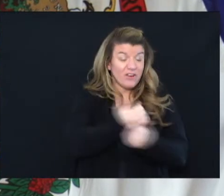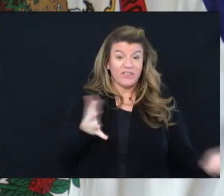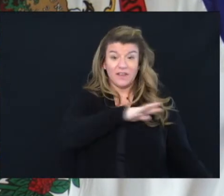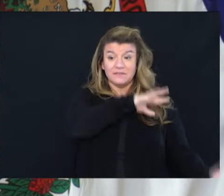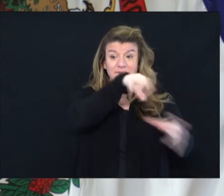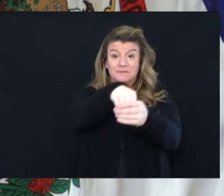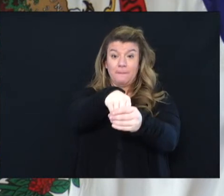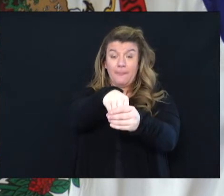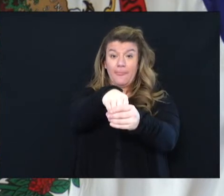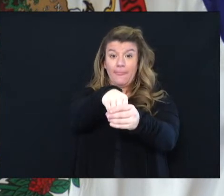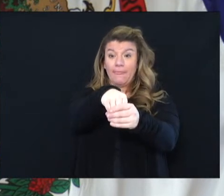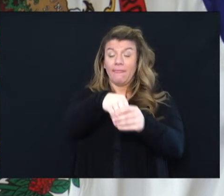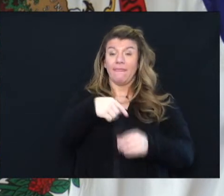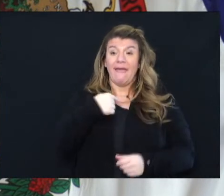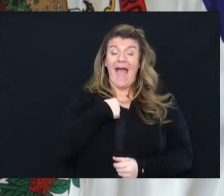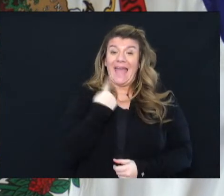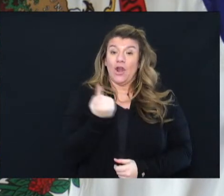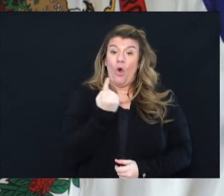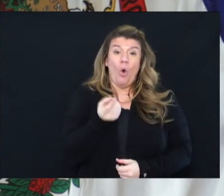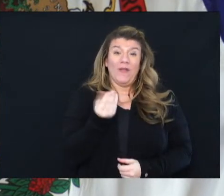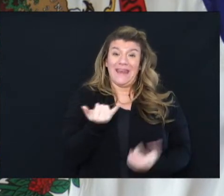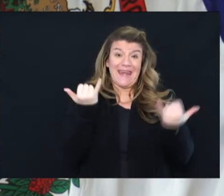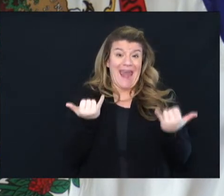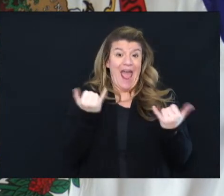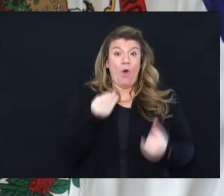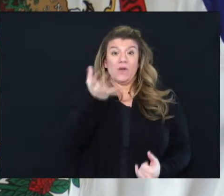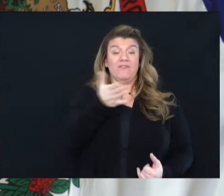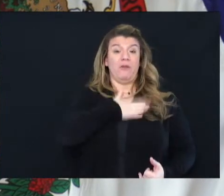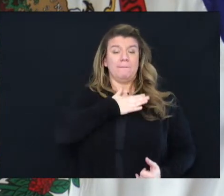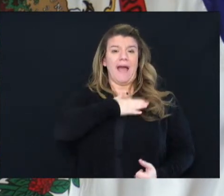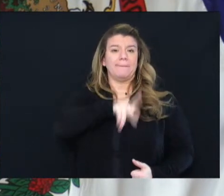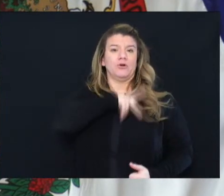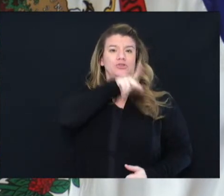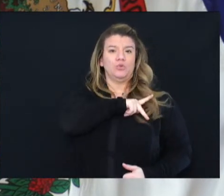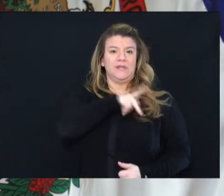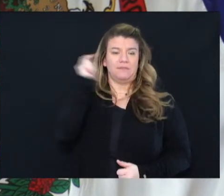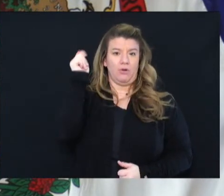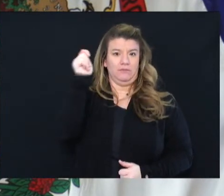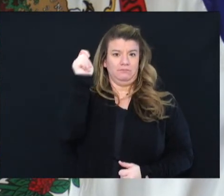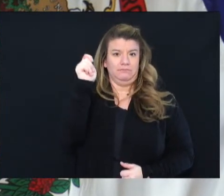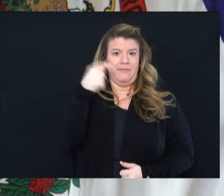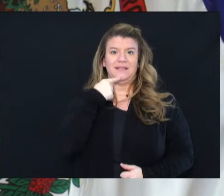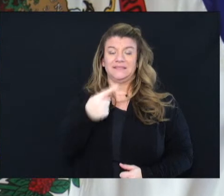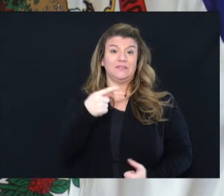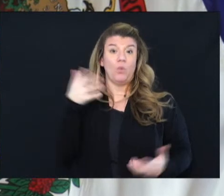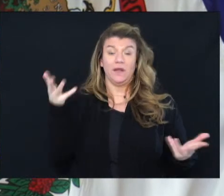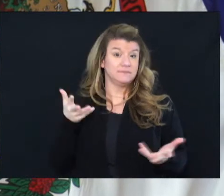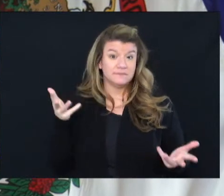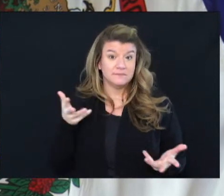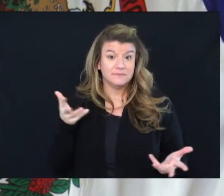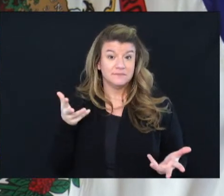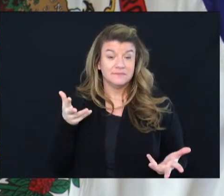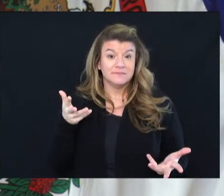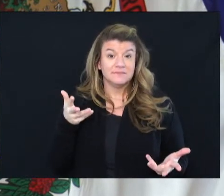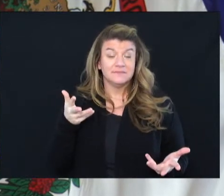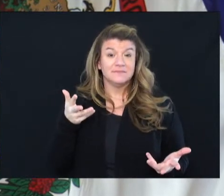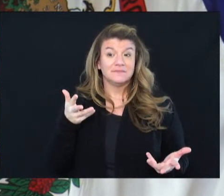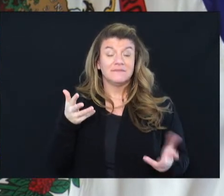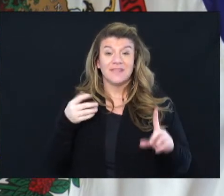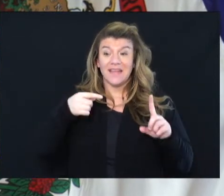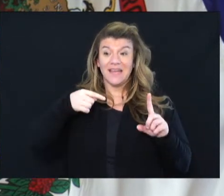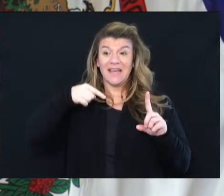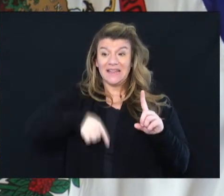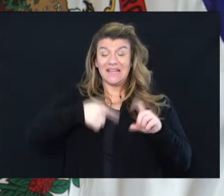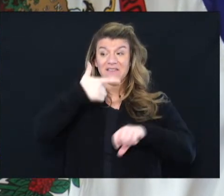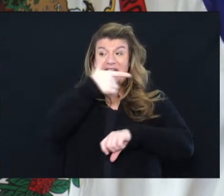can only give you just a personal testimony and just to just say to you just this, that these vaccines